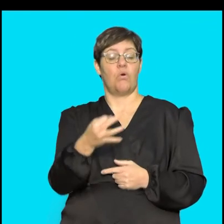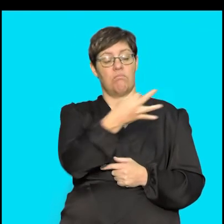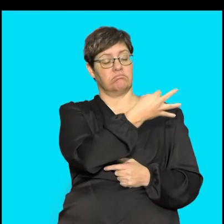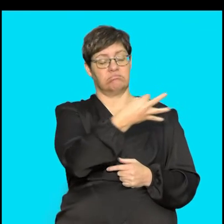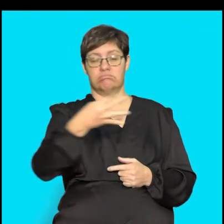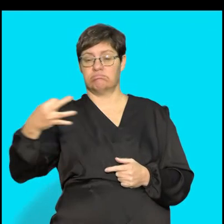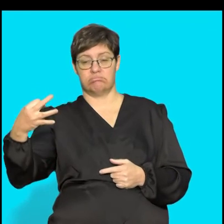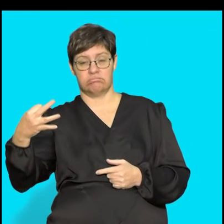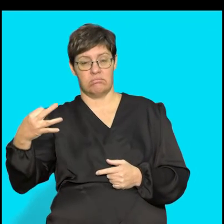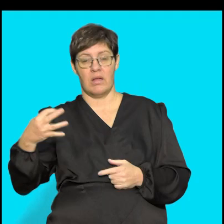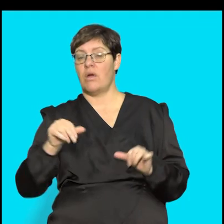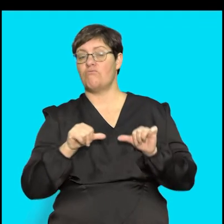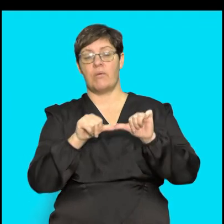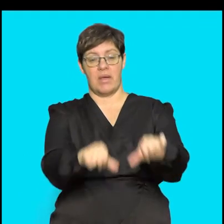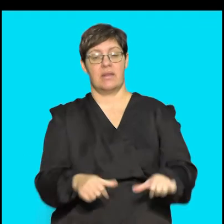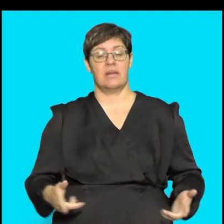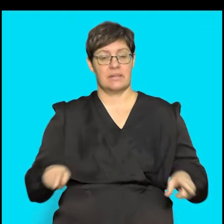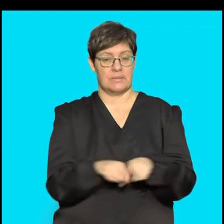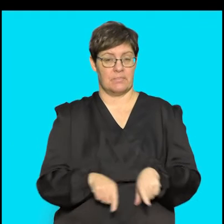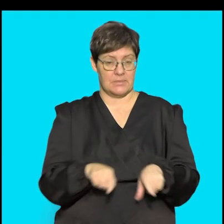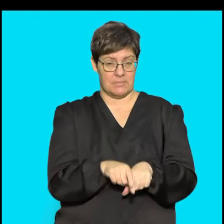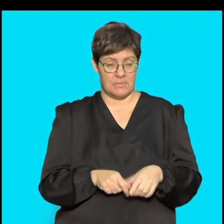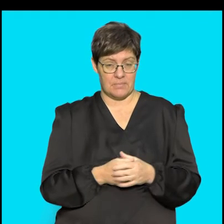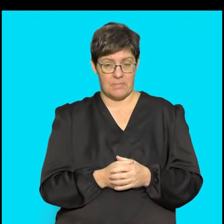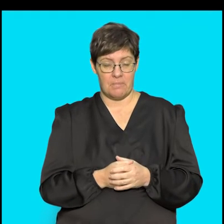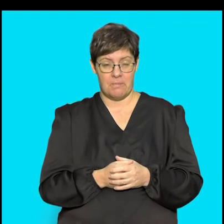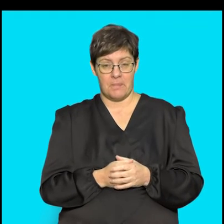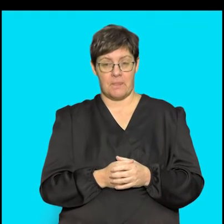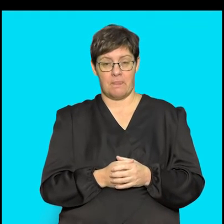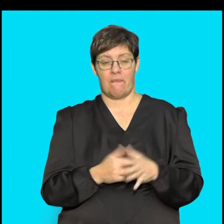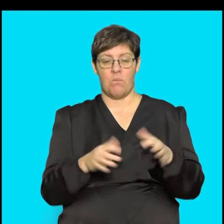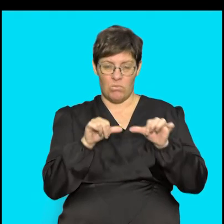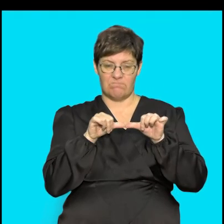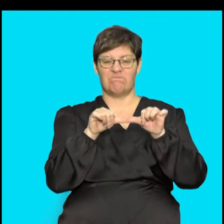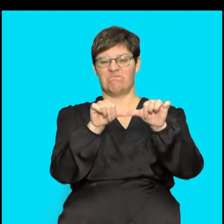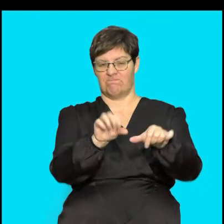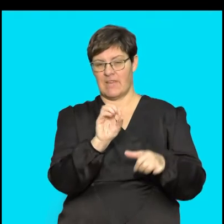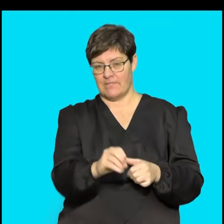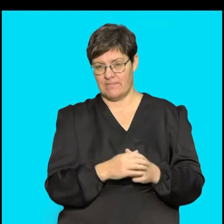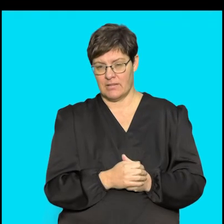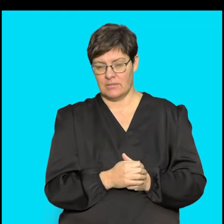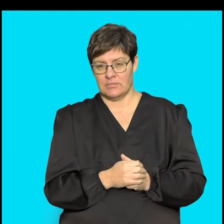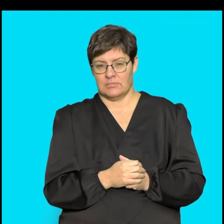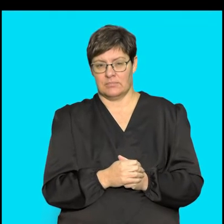shows that all your concentrations remained the same, constant.